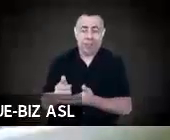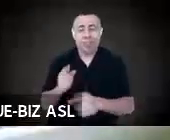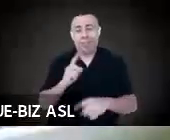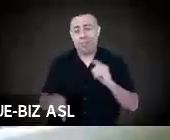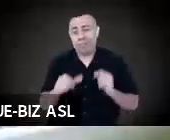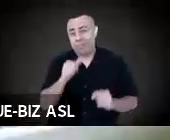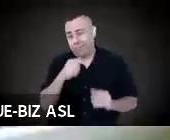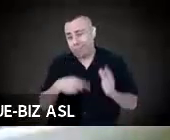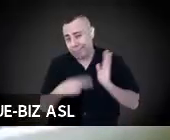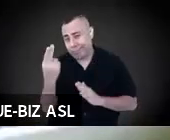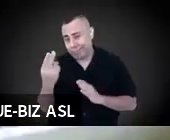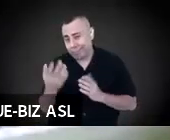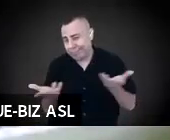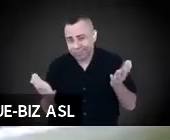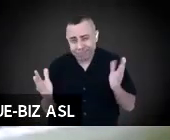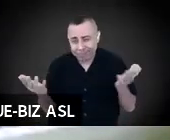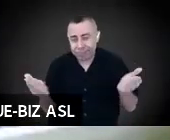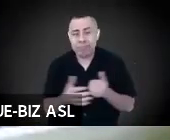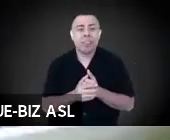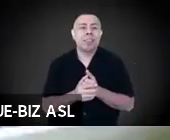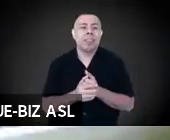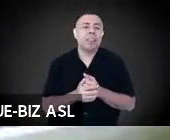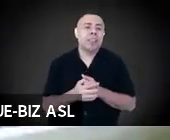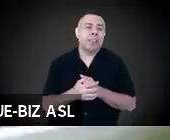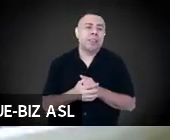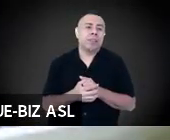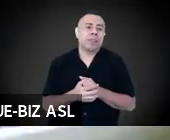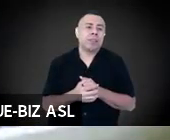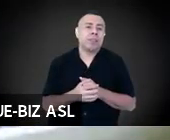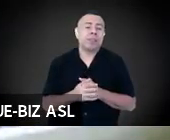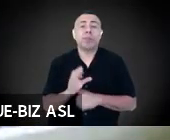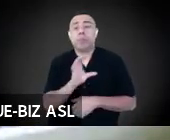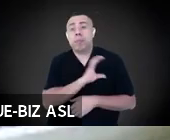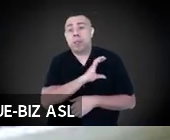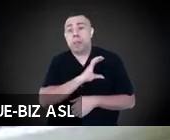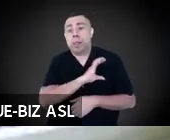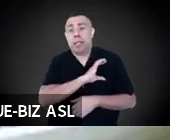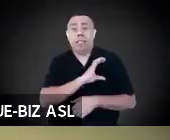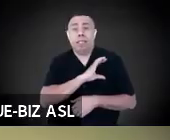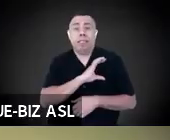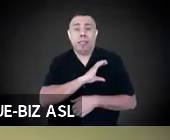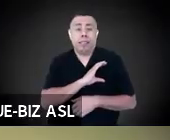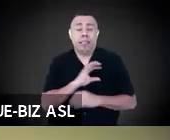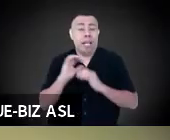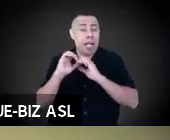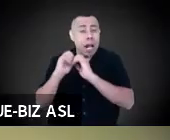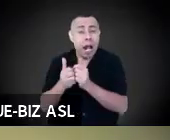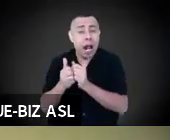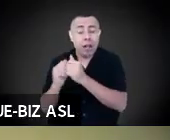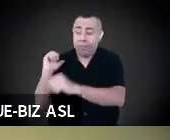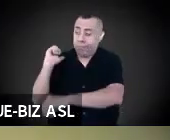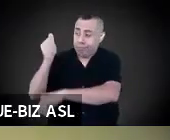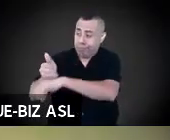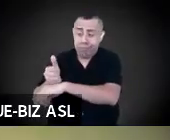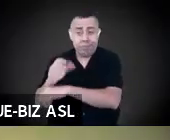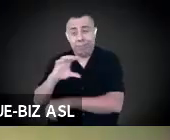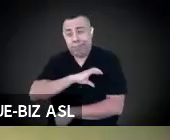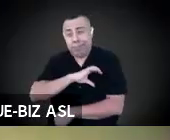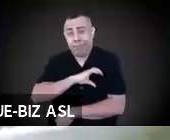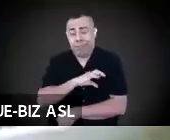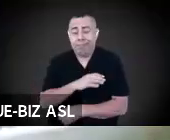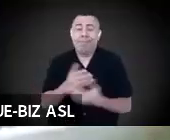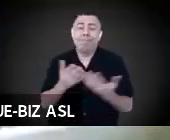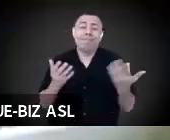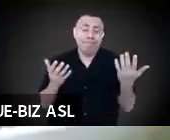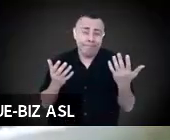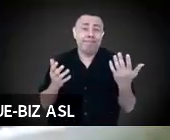police officers, it's really out of slave catchers. Mm-hmm. That was the whole kind of premise